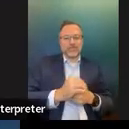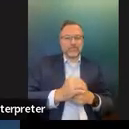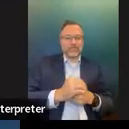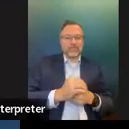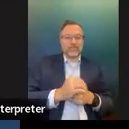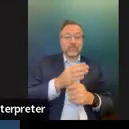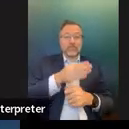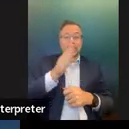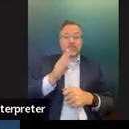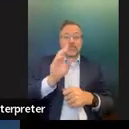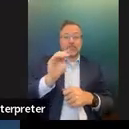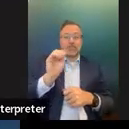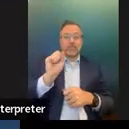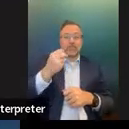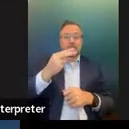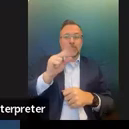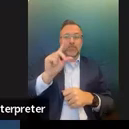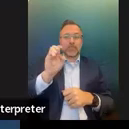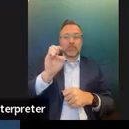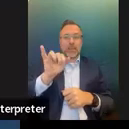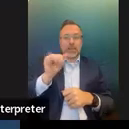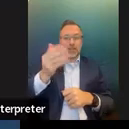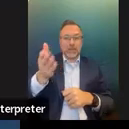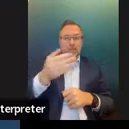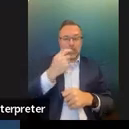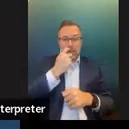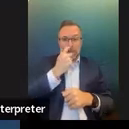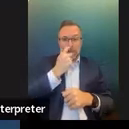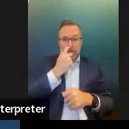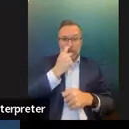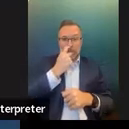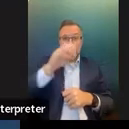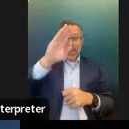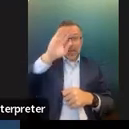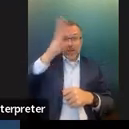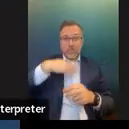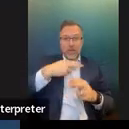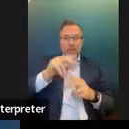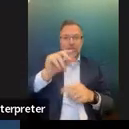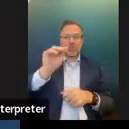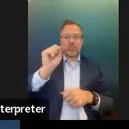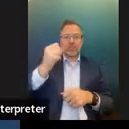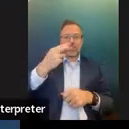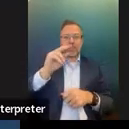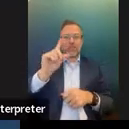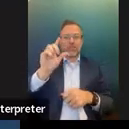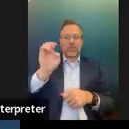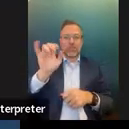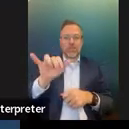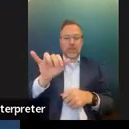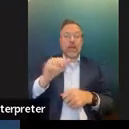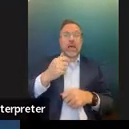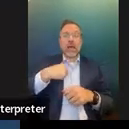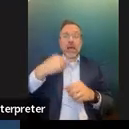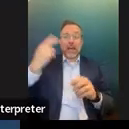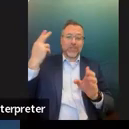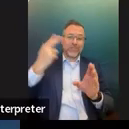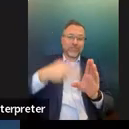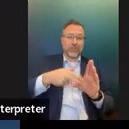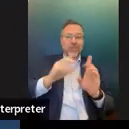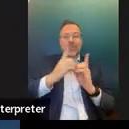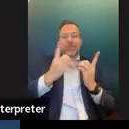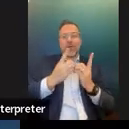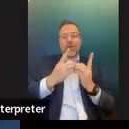And Ashley Satry. Hi, everybody. I'm Ashley Satry, and I have been on the team for just